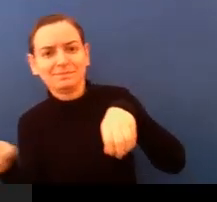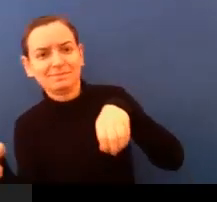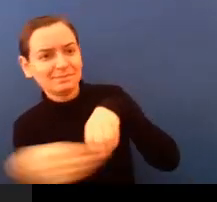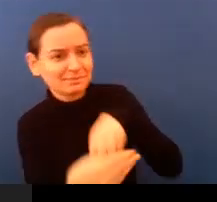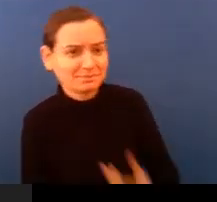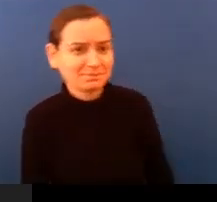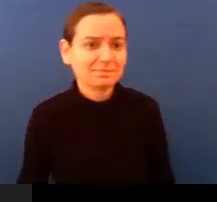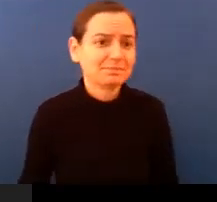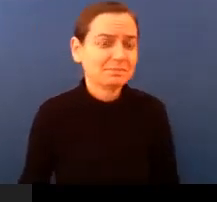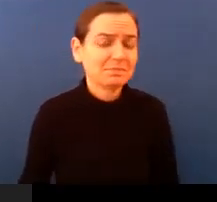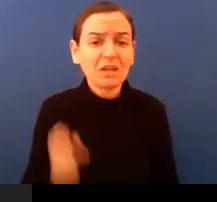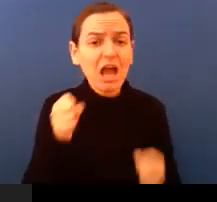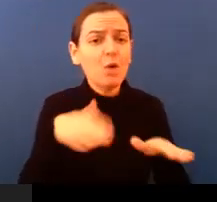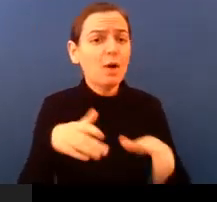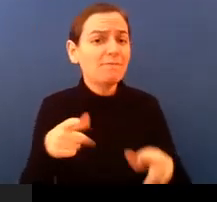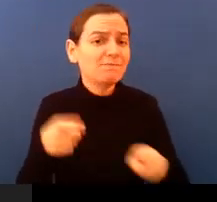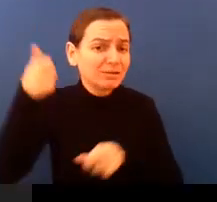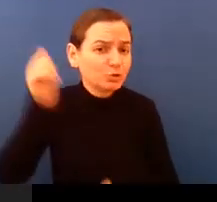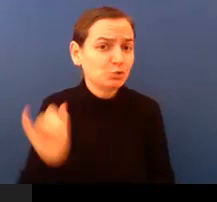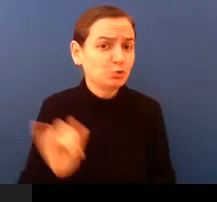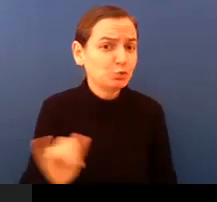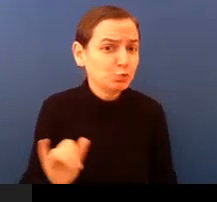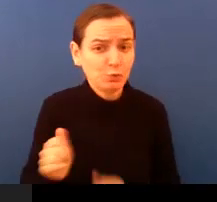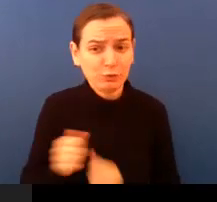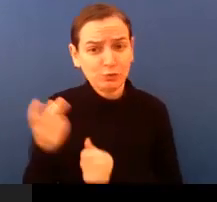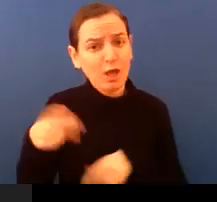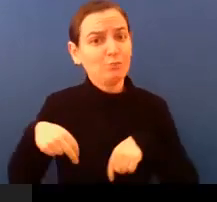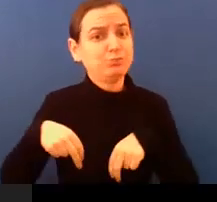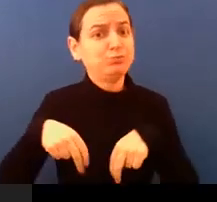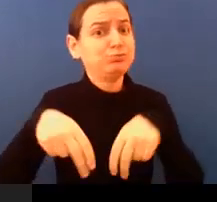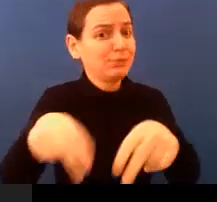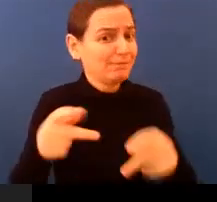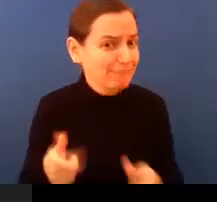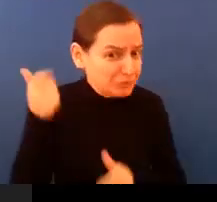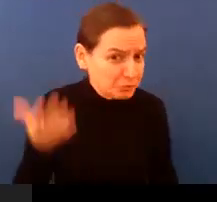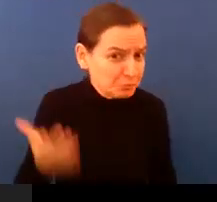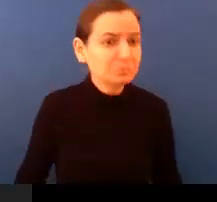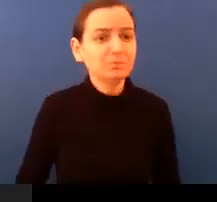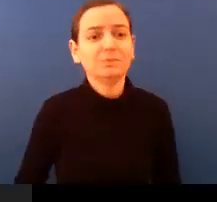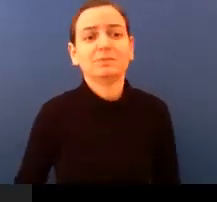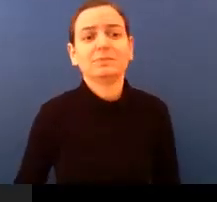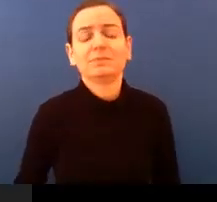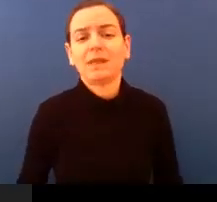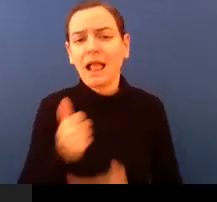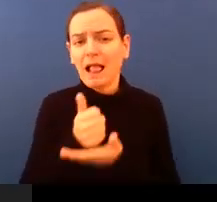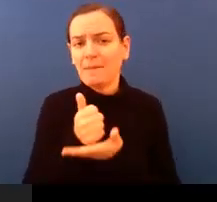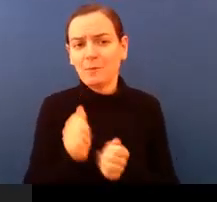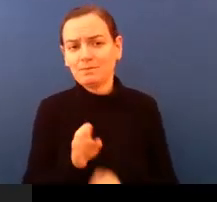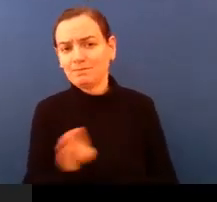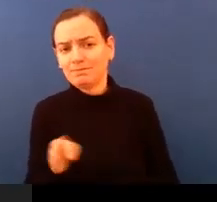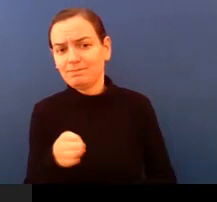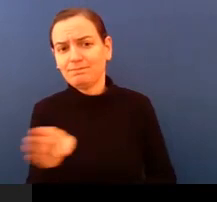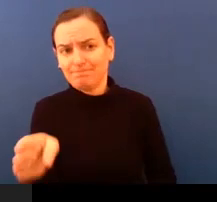faster pace using a dog. It definitely can help with veering and keeping you on a straight line, a path of